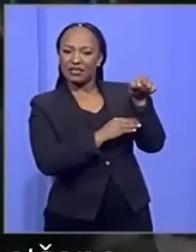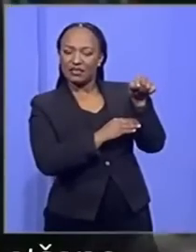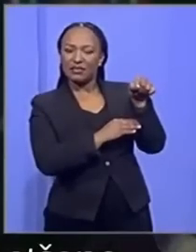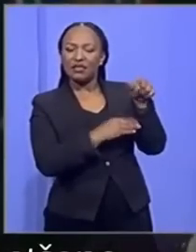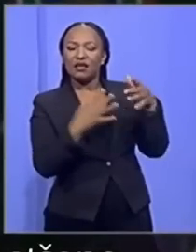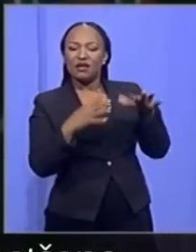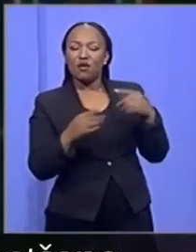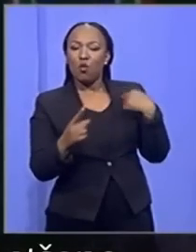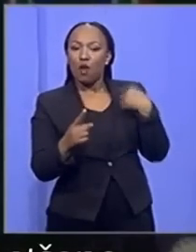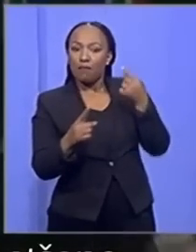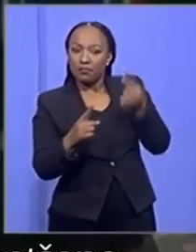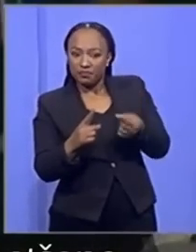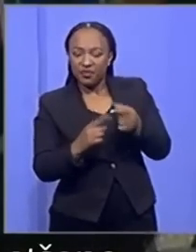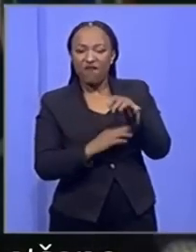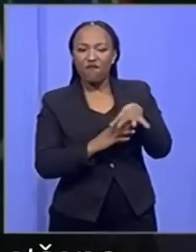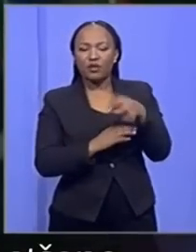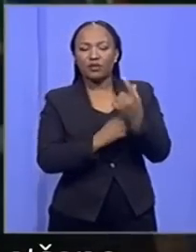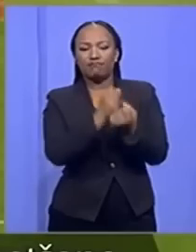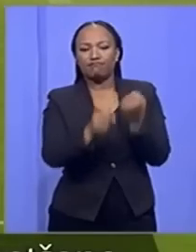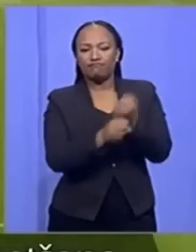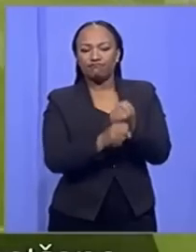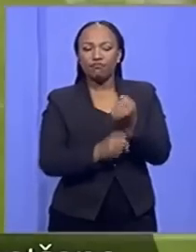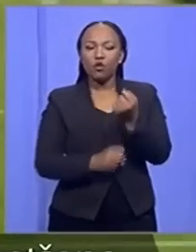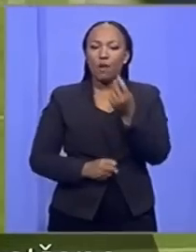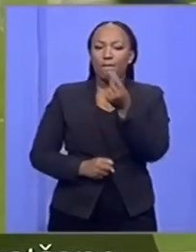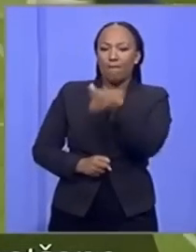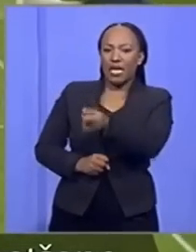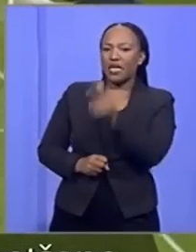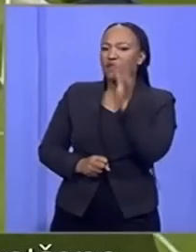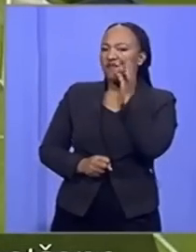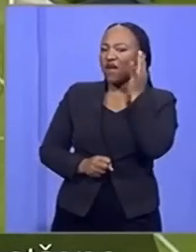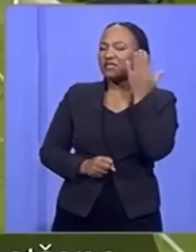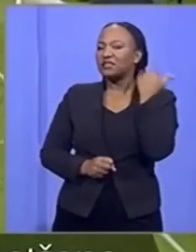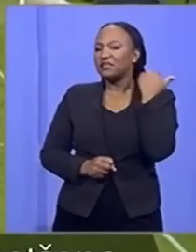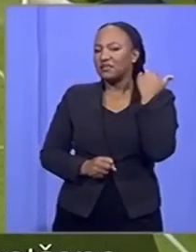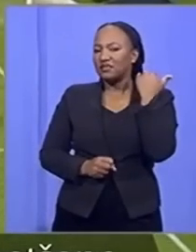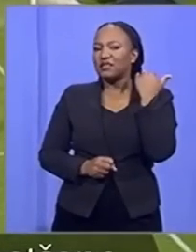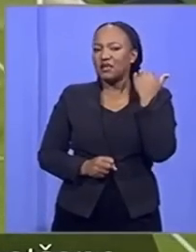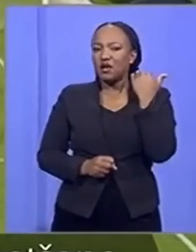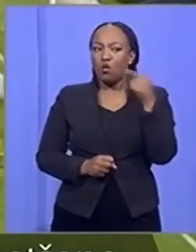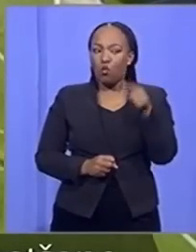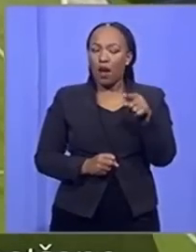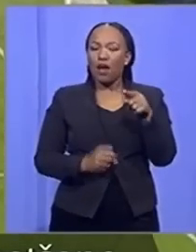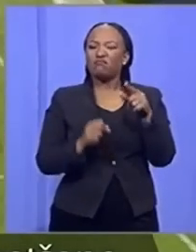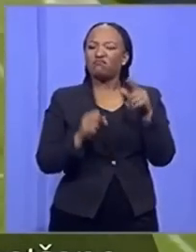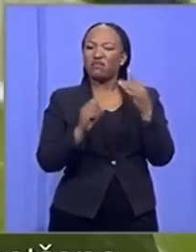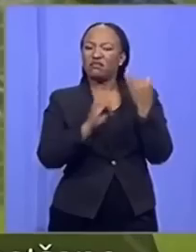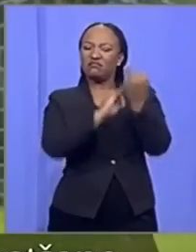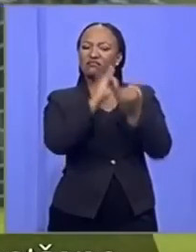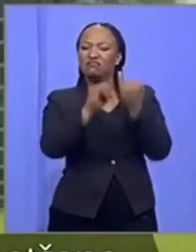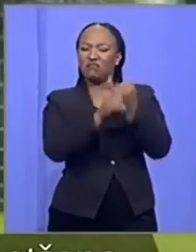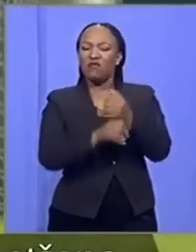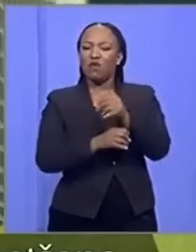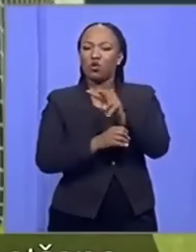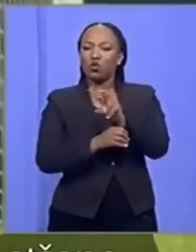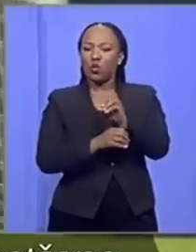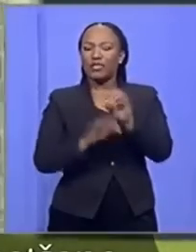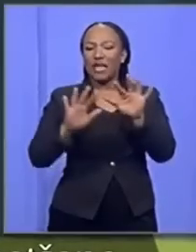le 14 ge ba fenya France mo dipapading tša sebjana sa lefase ka 2010.